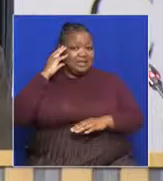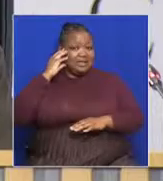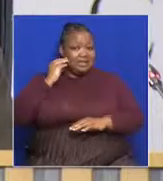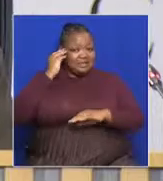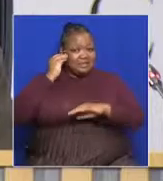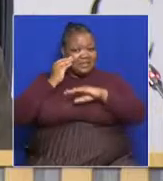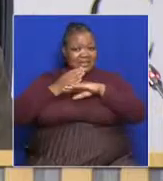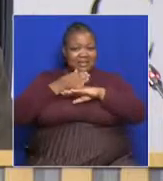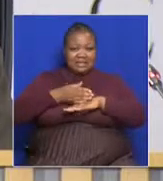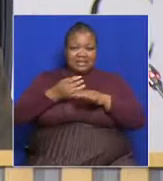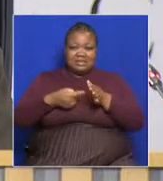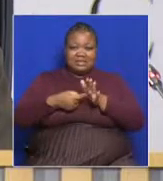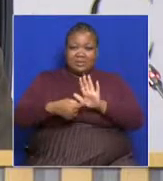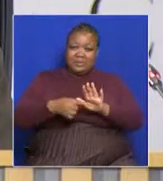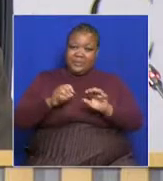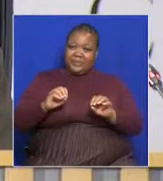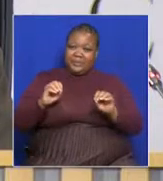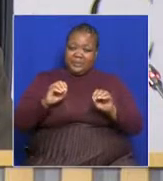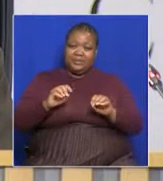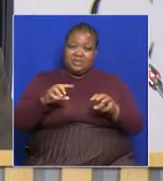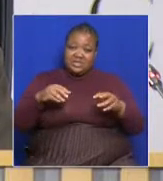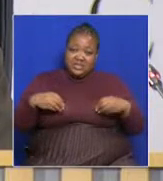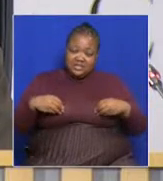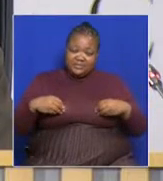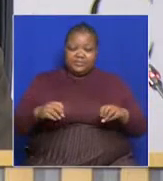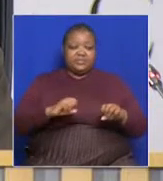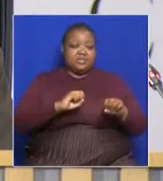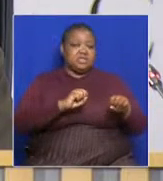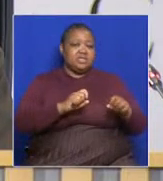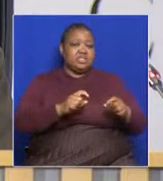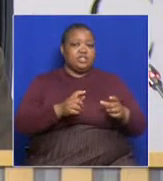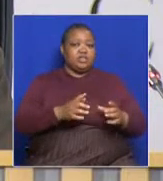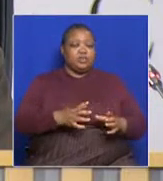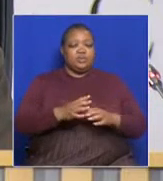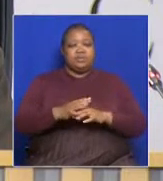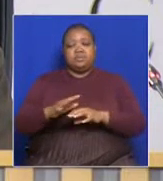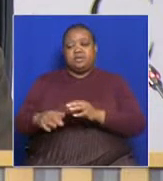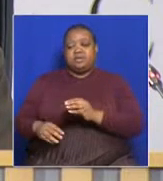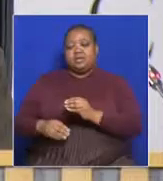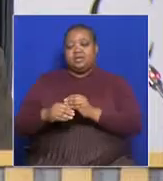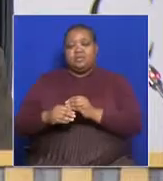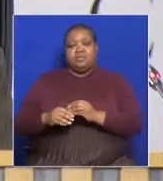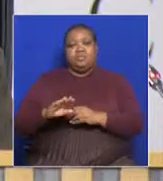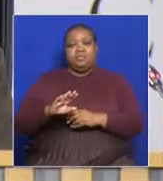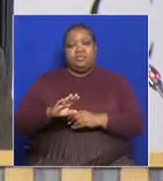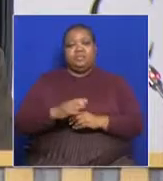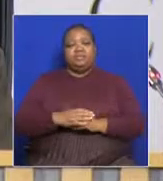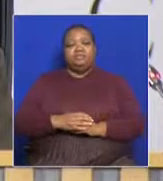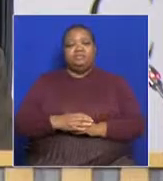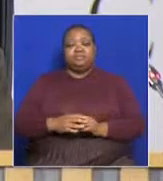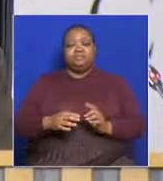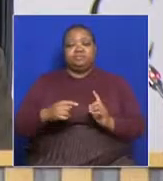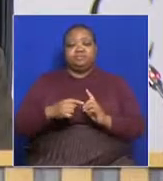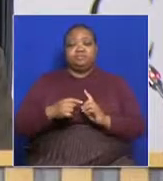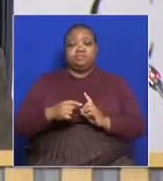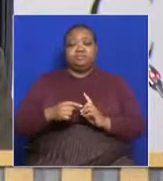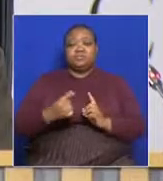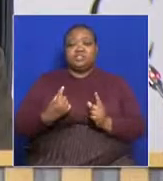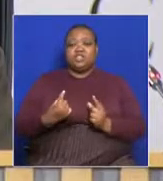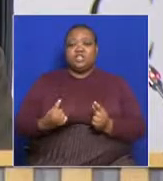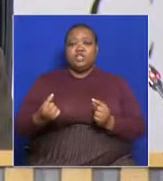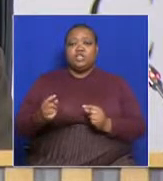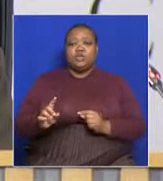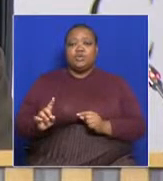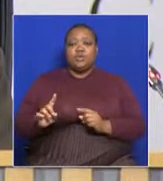yes, Commissioner. Okay. Thank you. So just to add to that, the only thing Bangase really did was to follow your